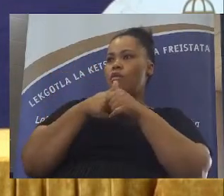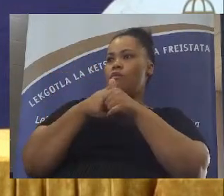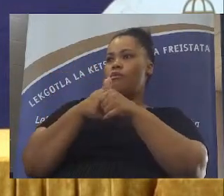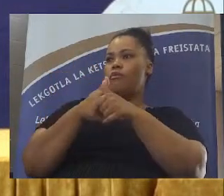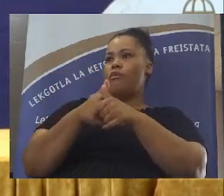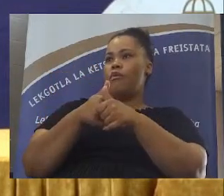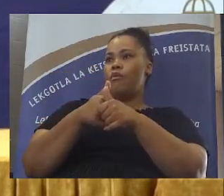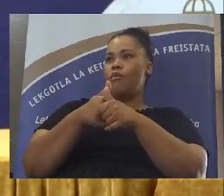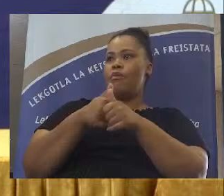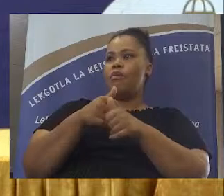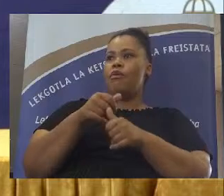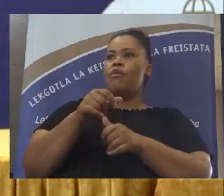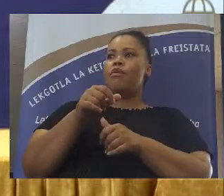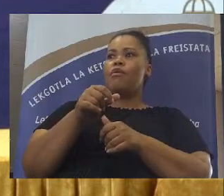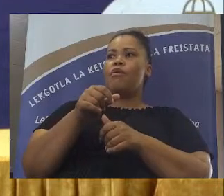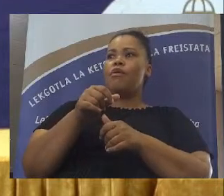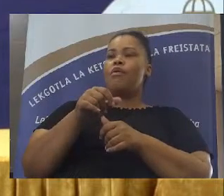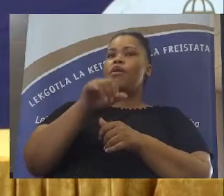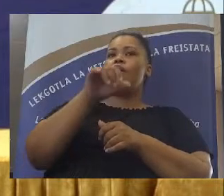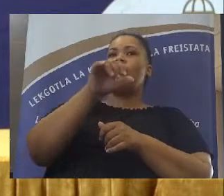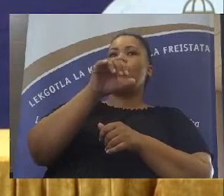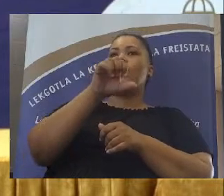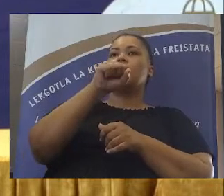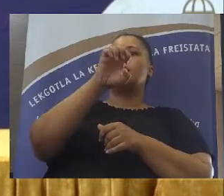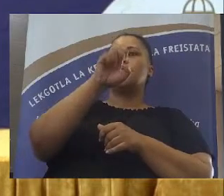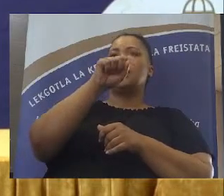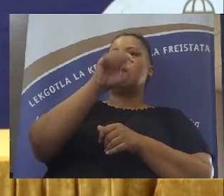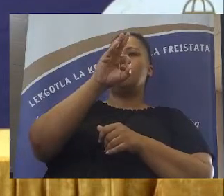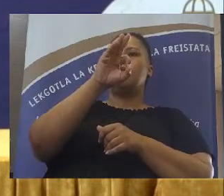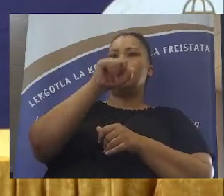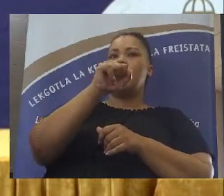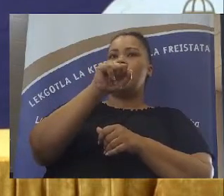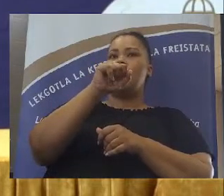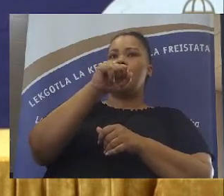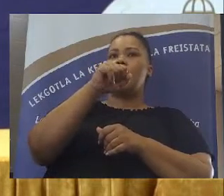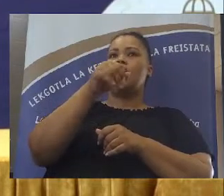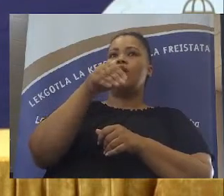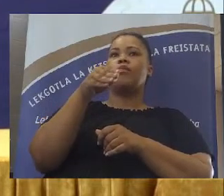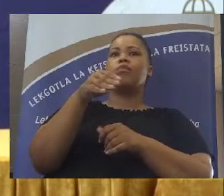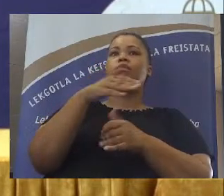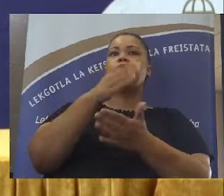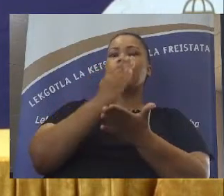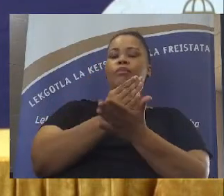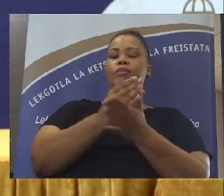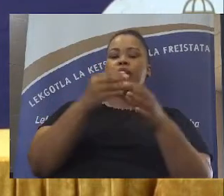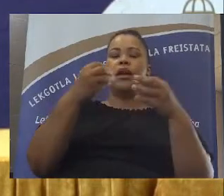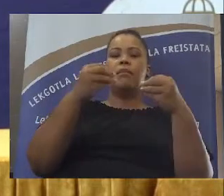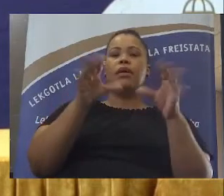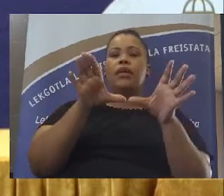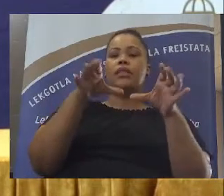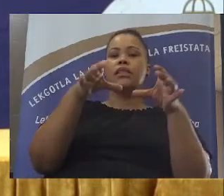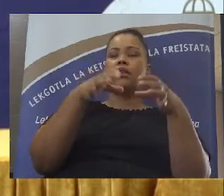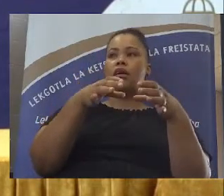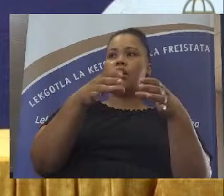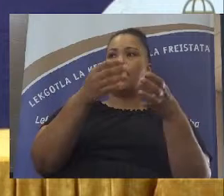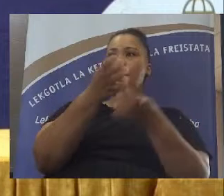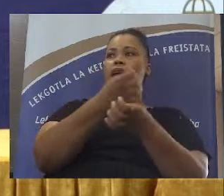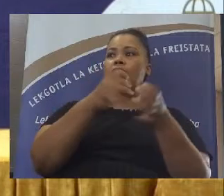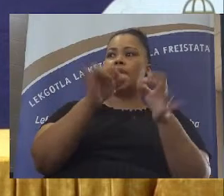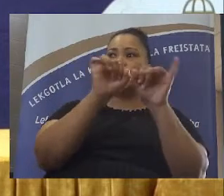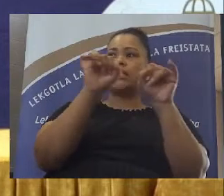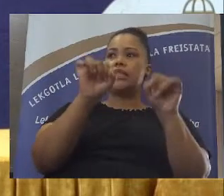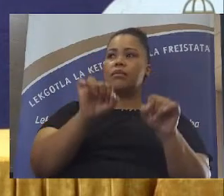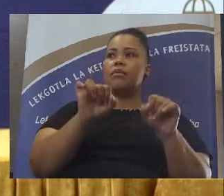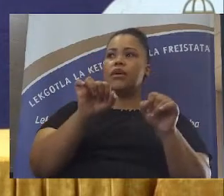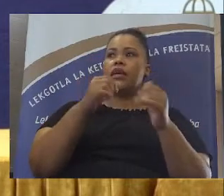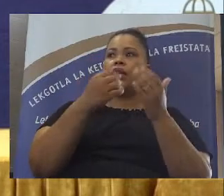entities. So the purpose of CETFA will be to ensure that small enterprises and cooperative ecosystem is able to